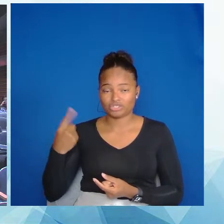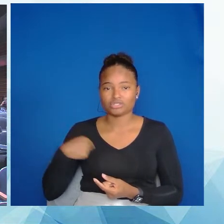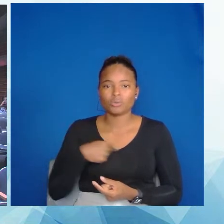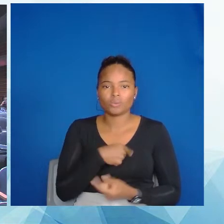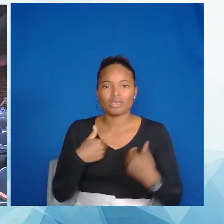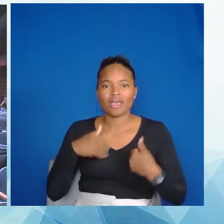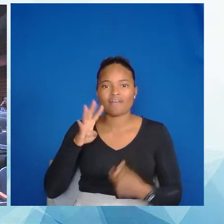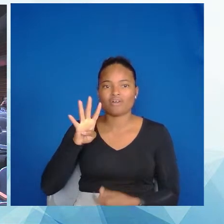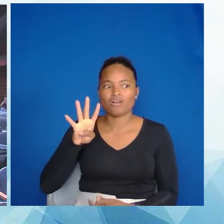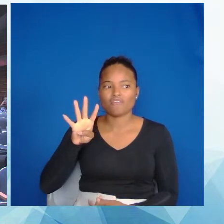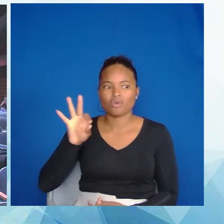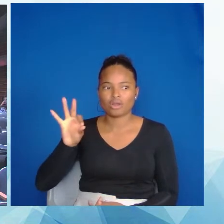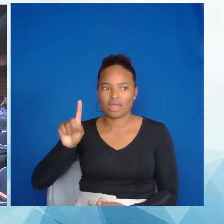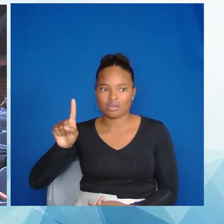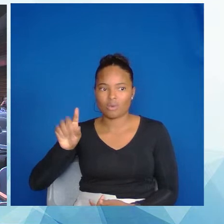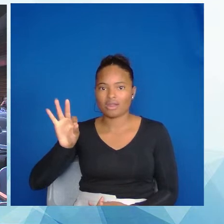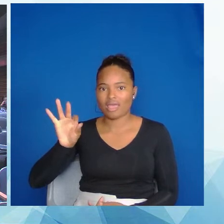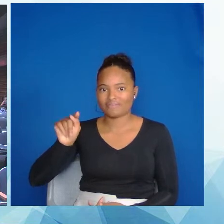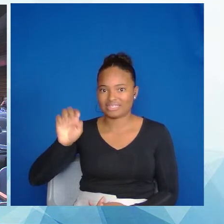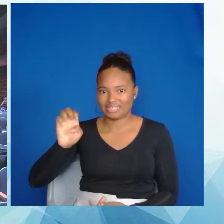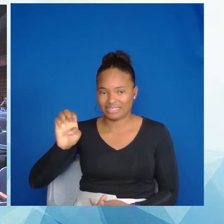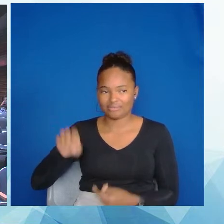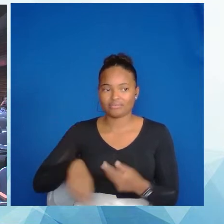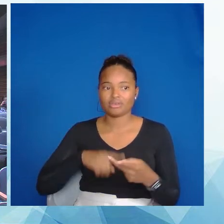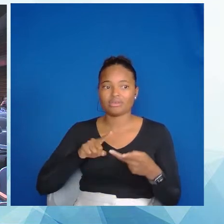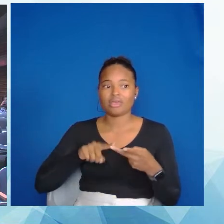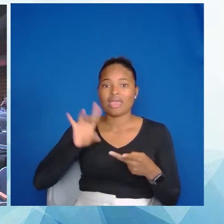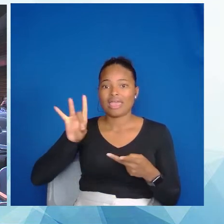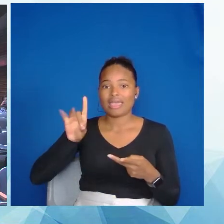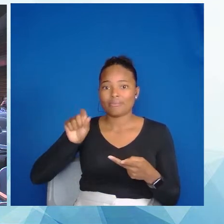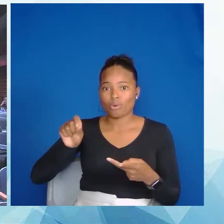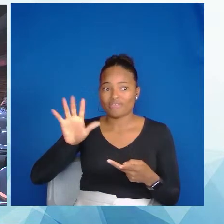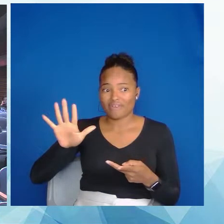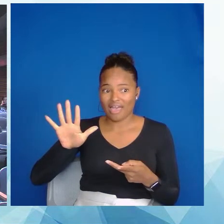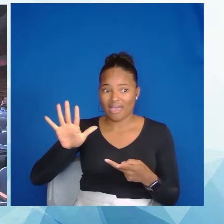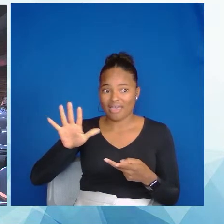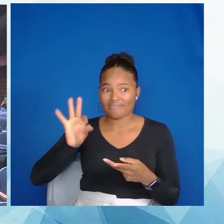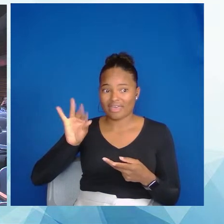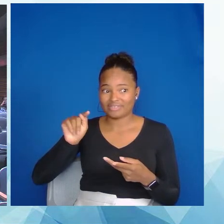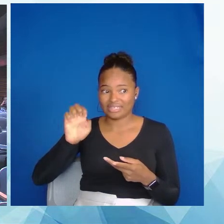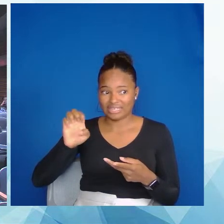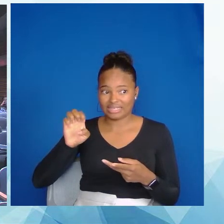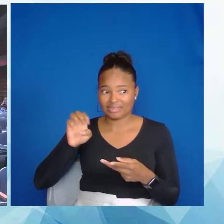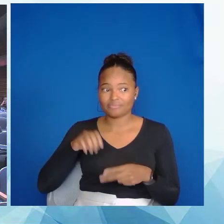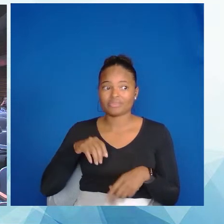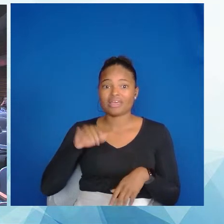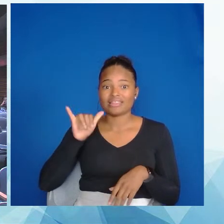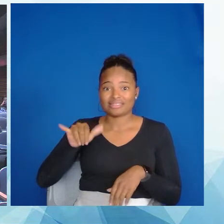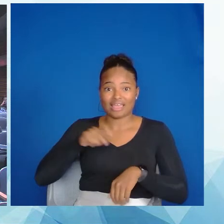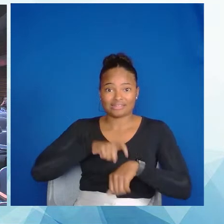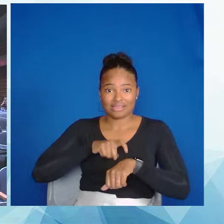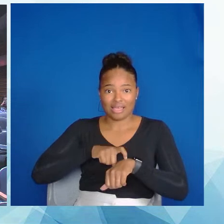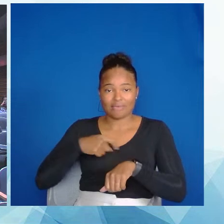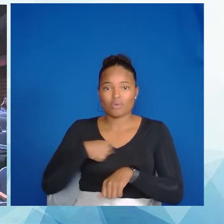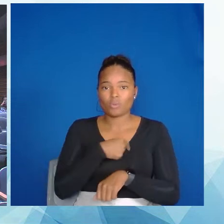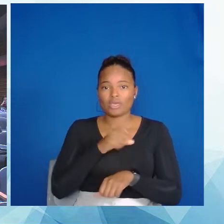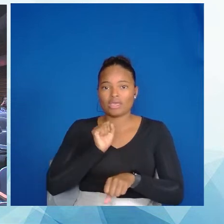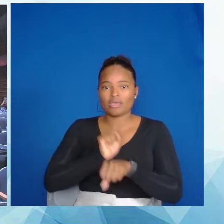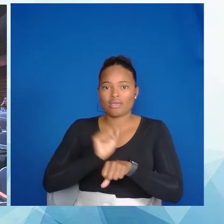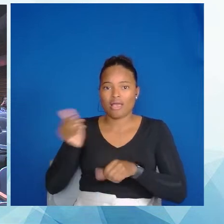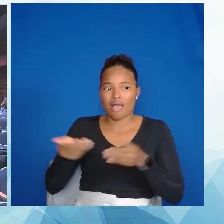8.5 FTE at FBC. At that time, we employed 713 staff.